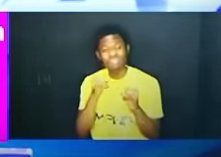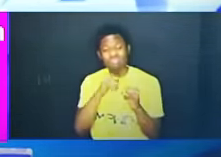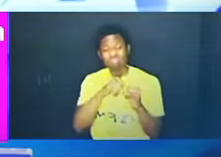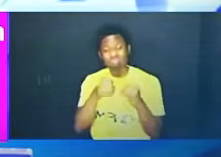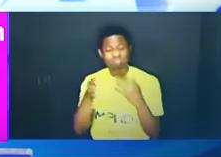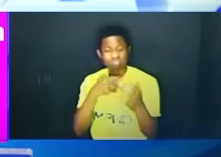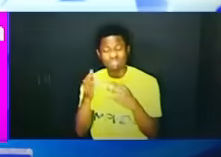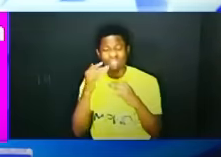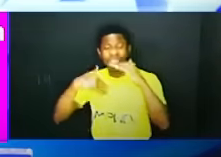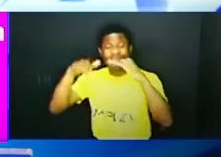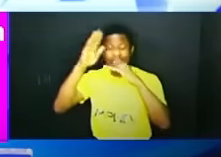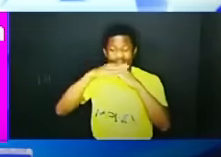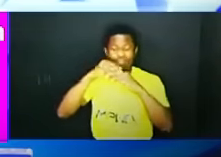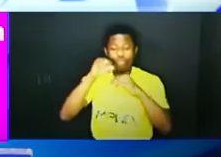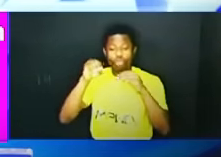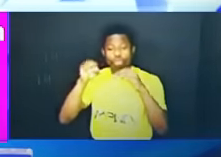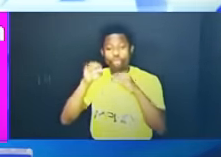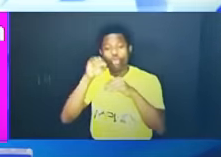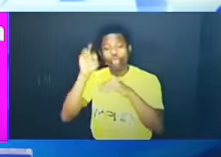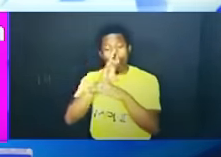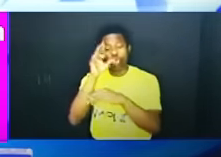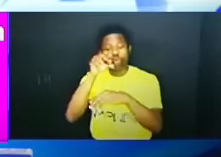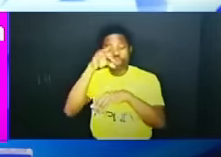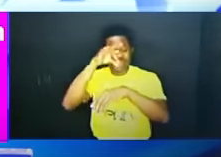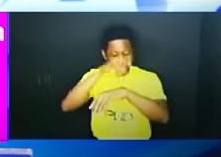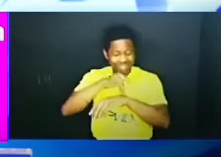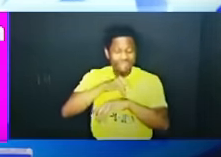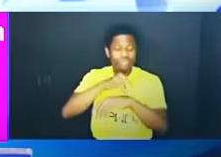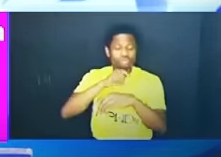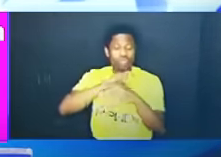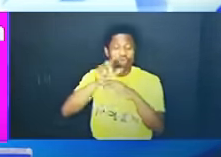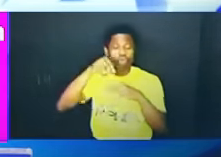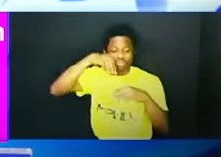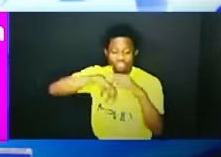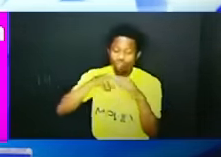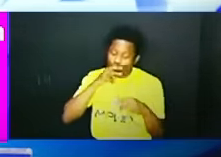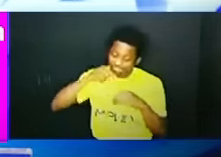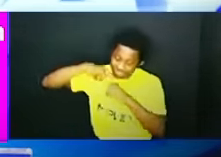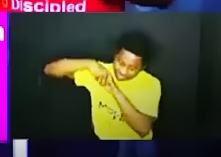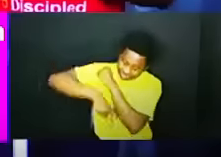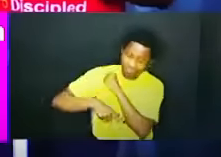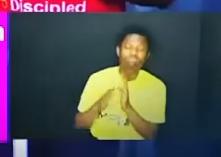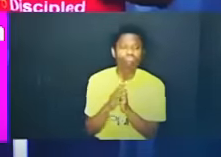or on the earth beneath, or in the waters below.